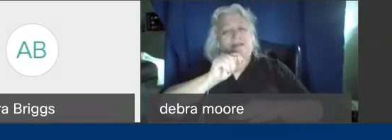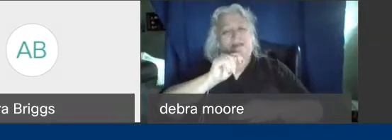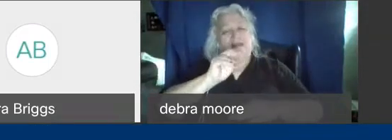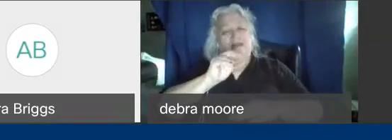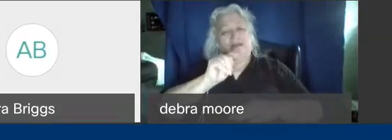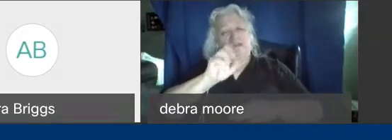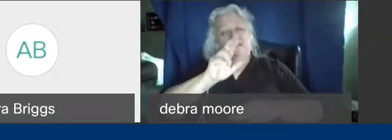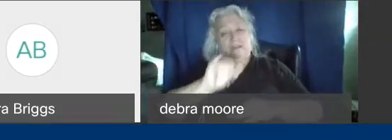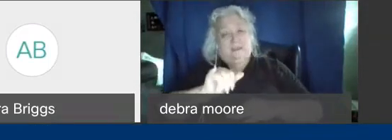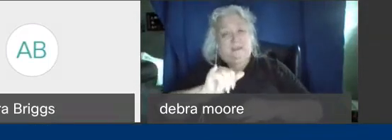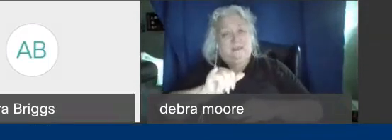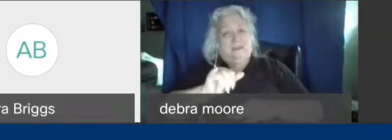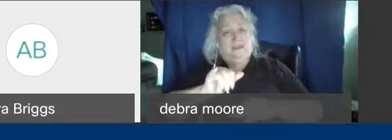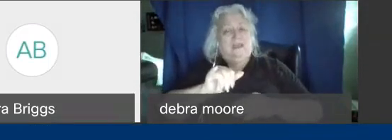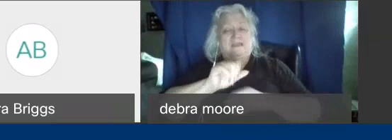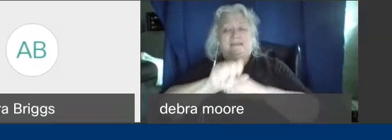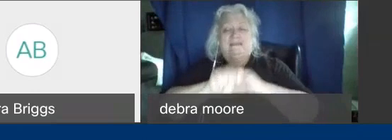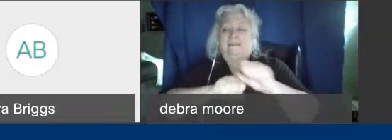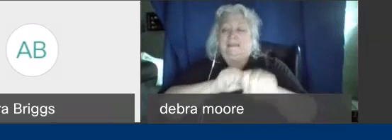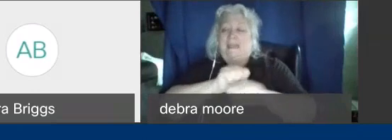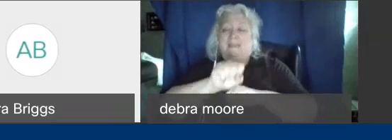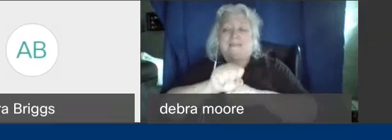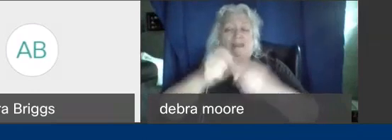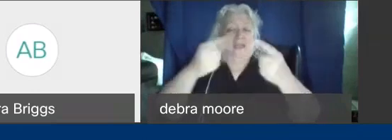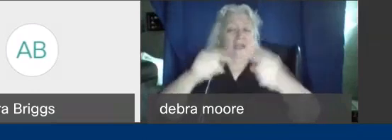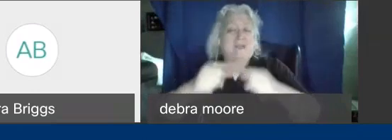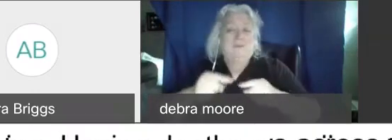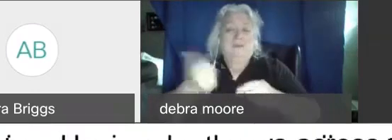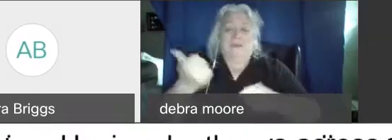hazing can occur on any campus, big or small.